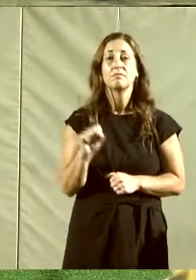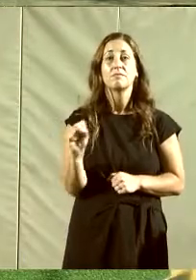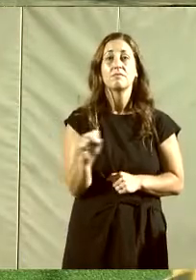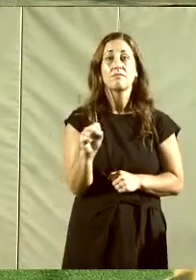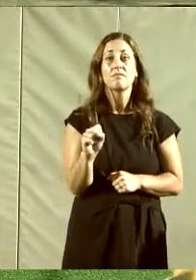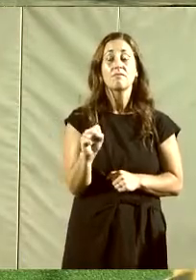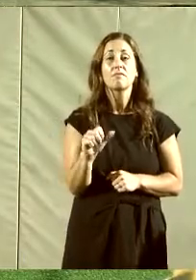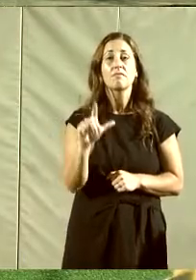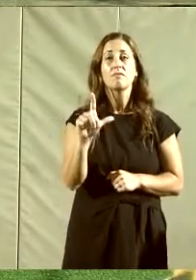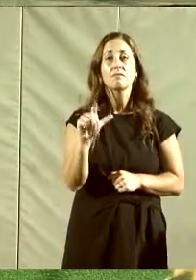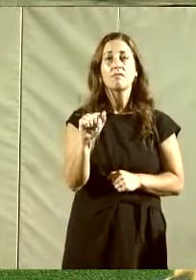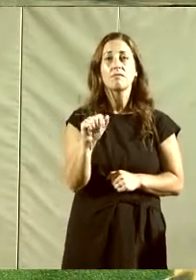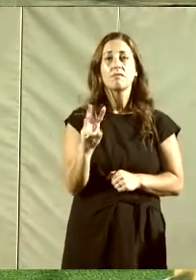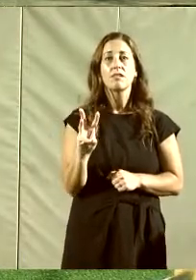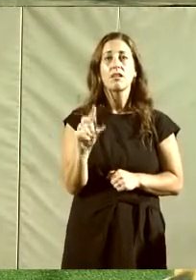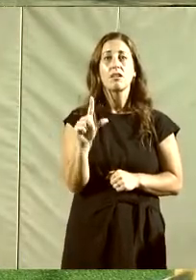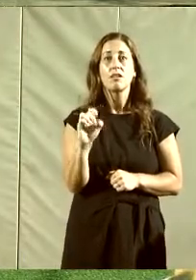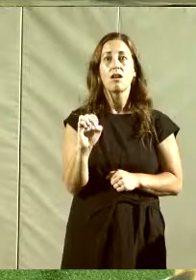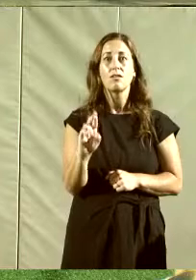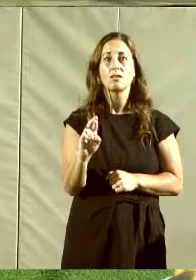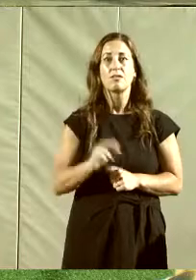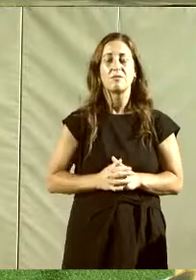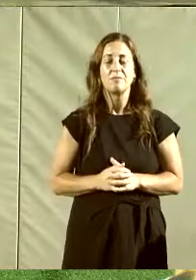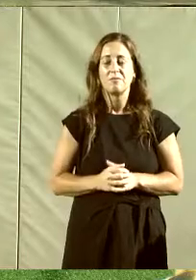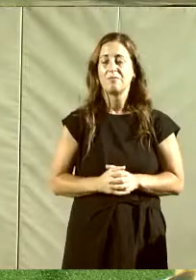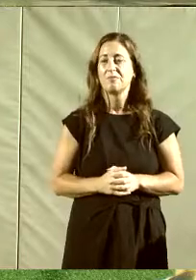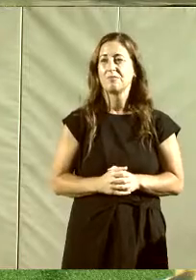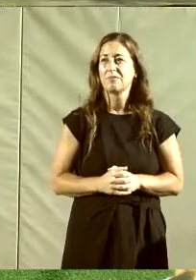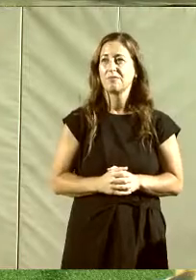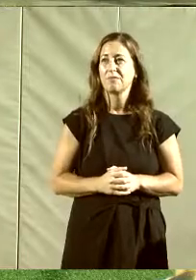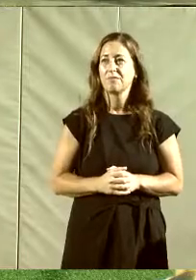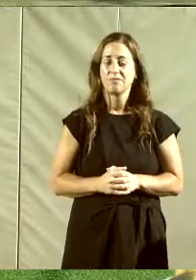Seamus Alexander Lawler.